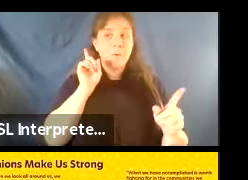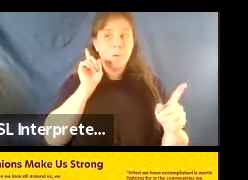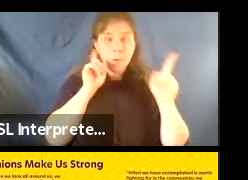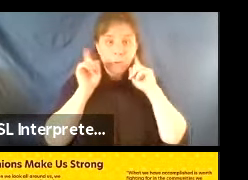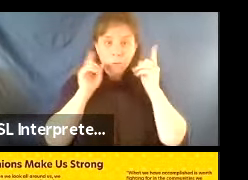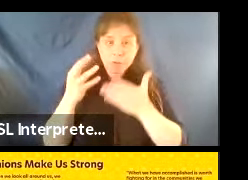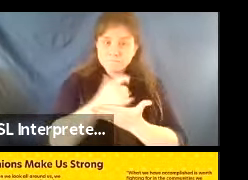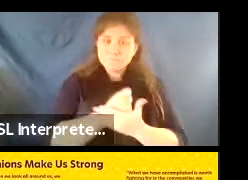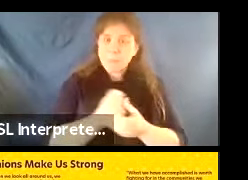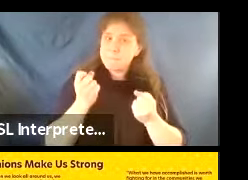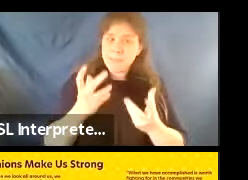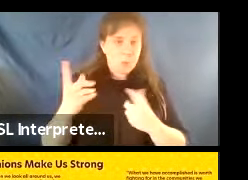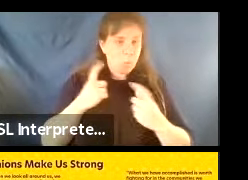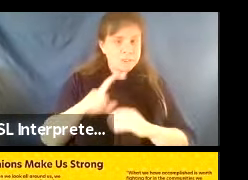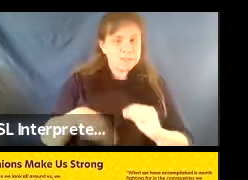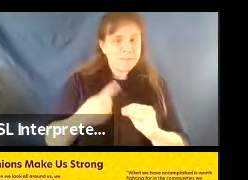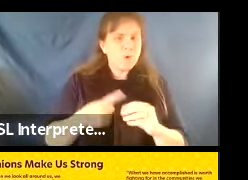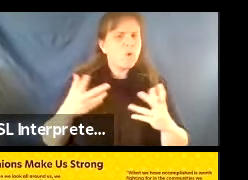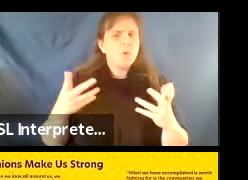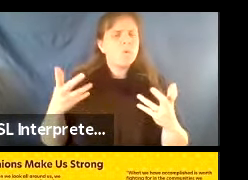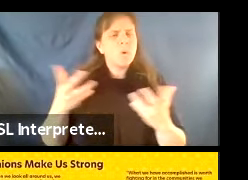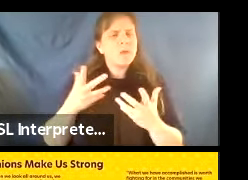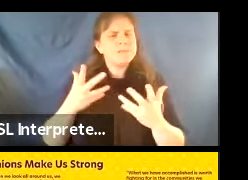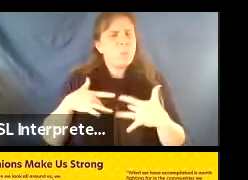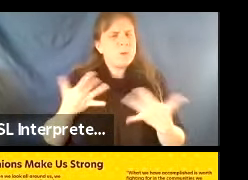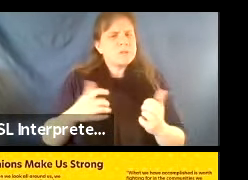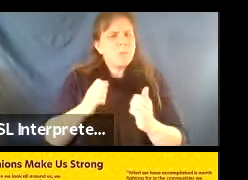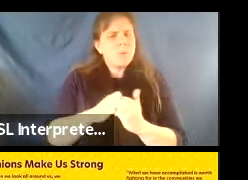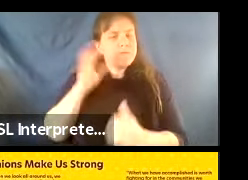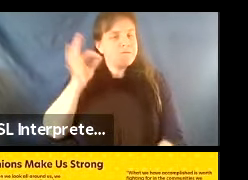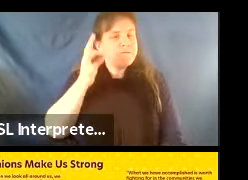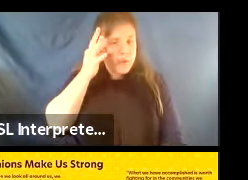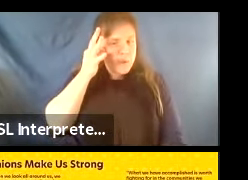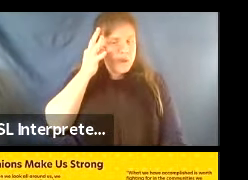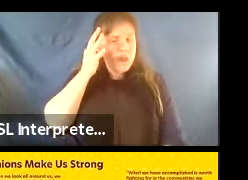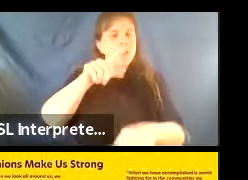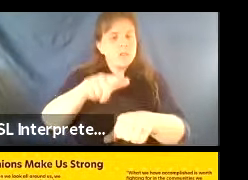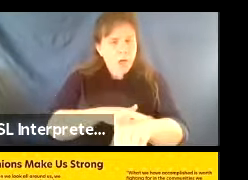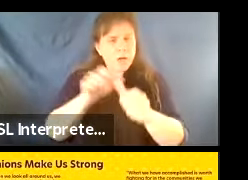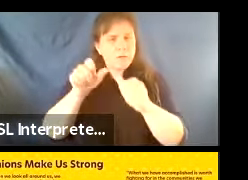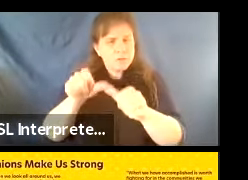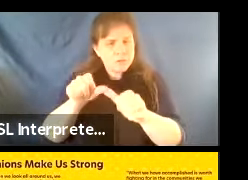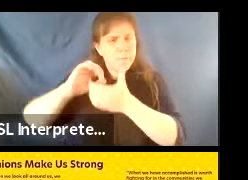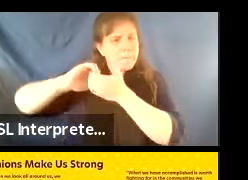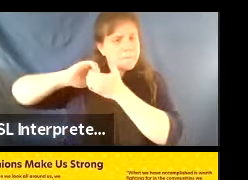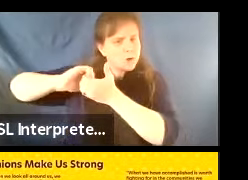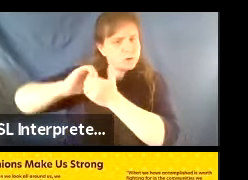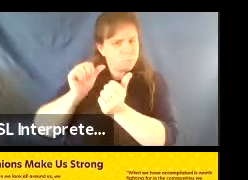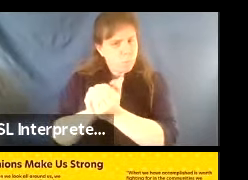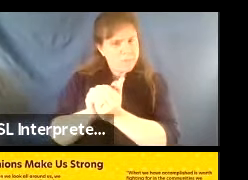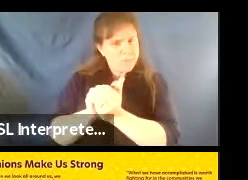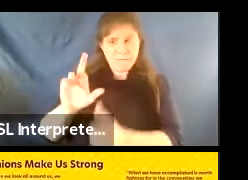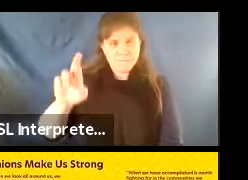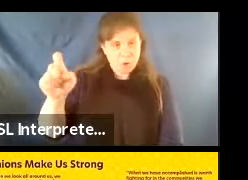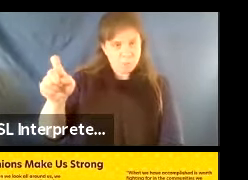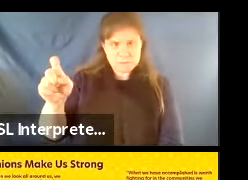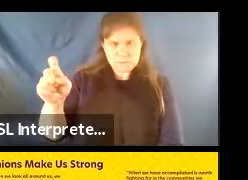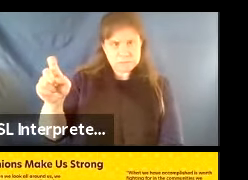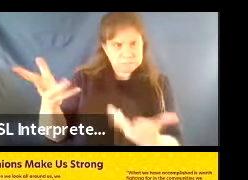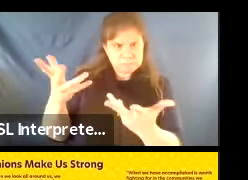is the status of the federal long-term care partnership, right? The partnership with the pharmacies. And